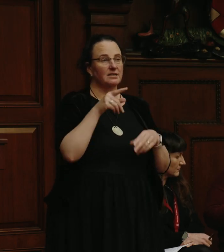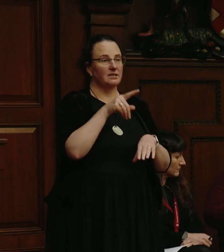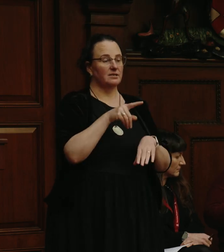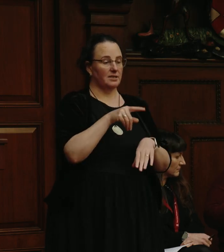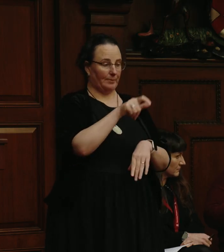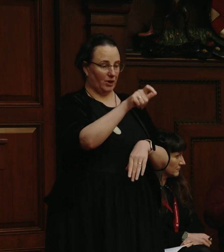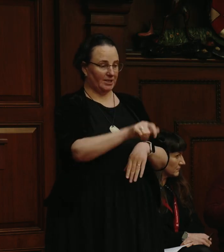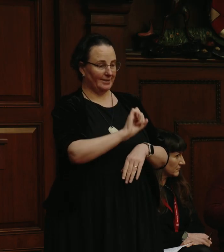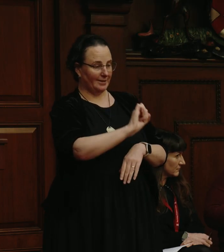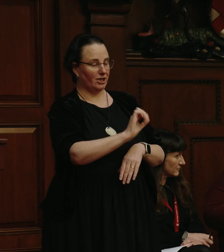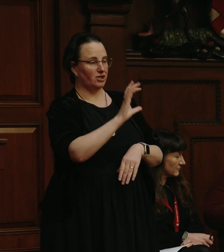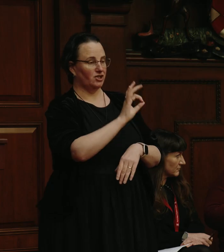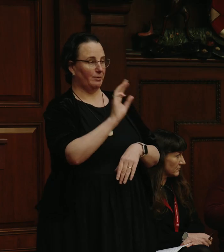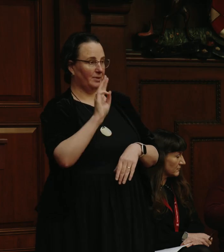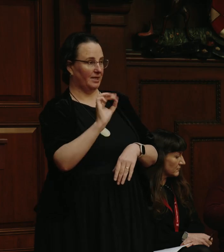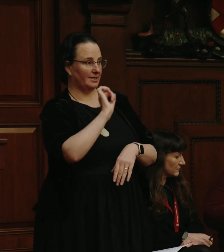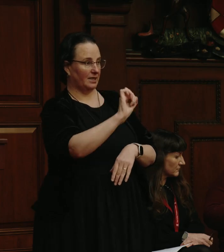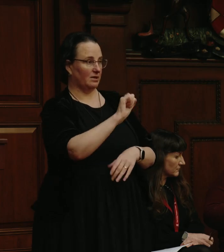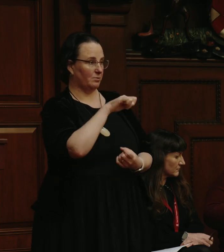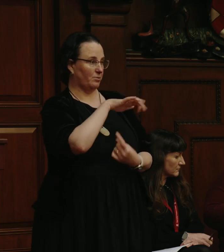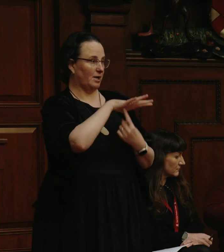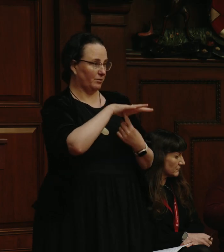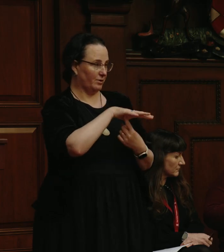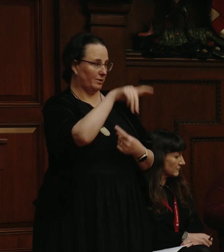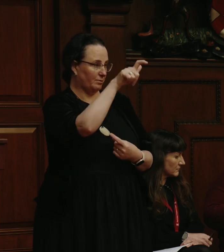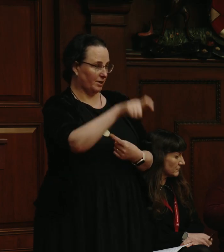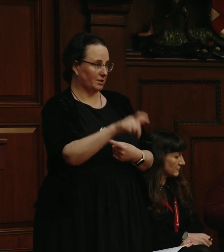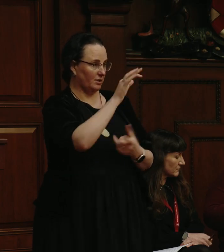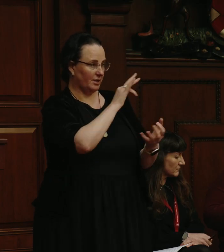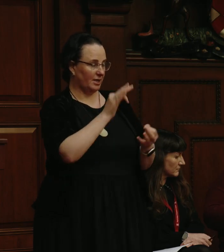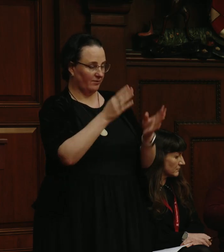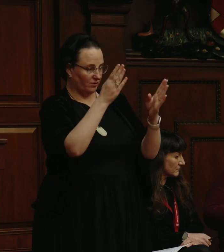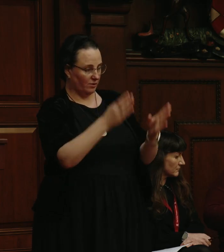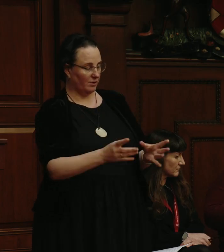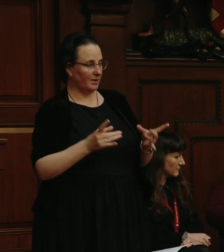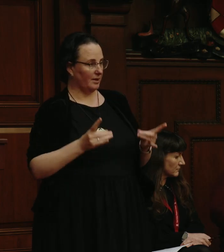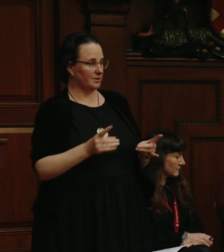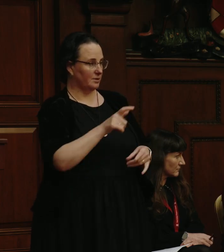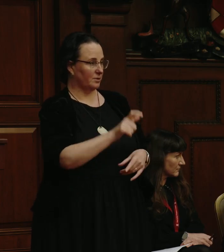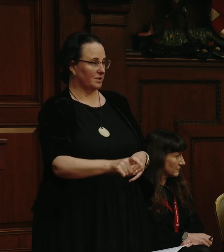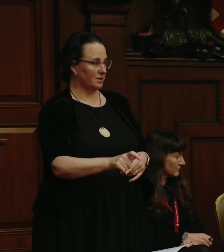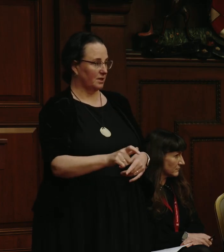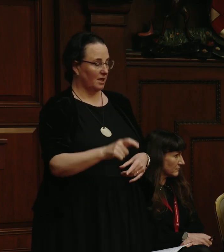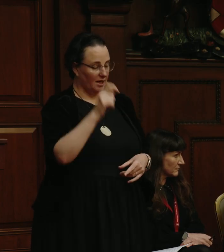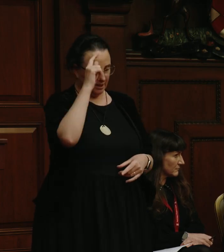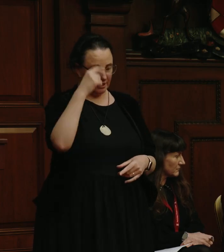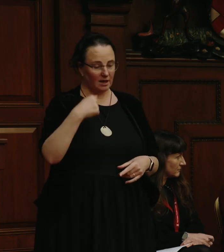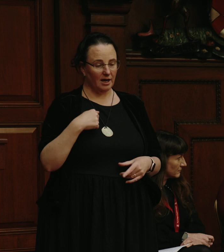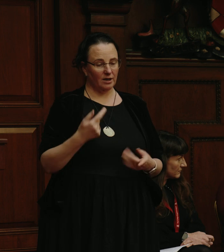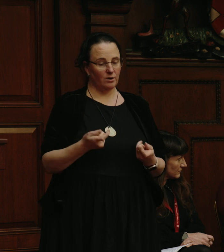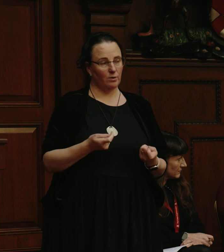physician, but I know that's difficult. I find for some of my patients, I feel like I am probably coordinating